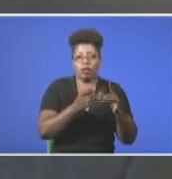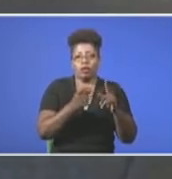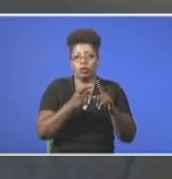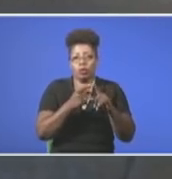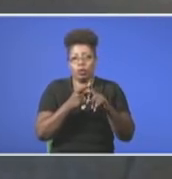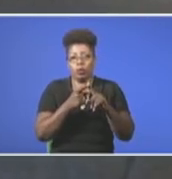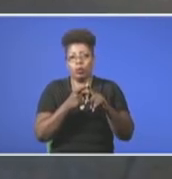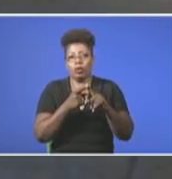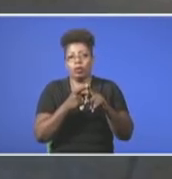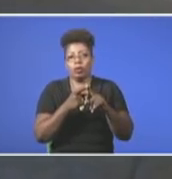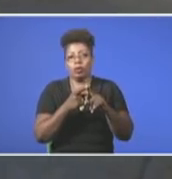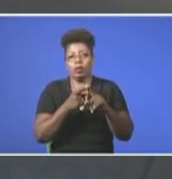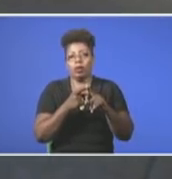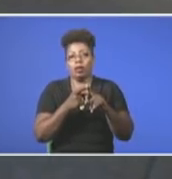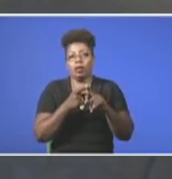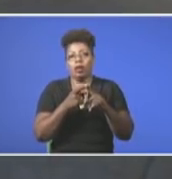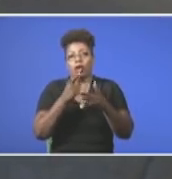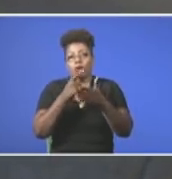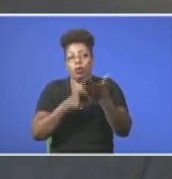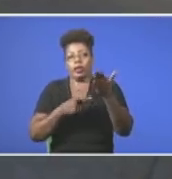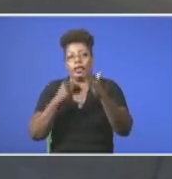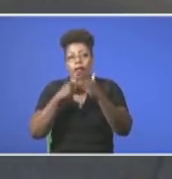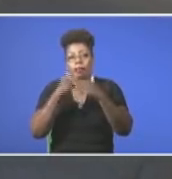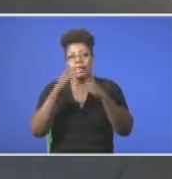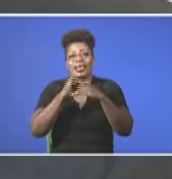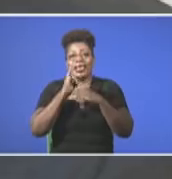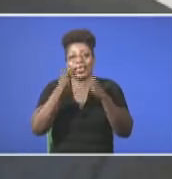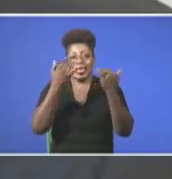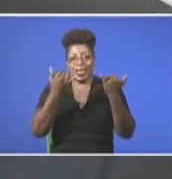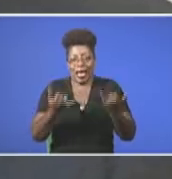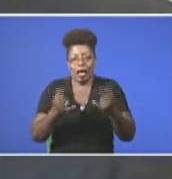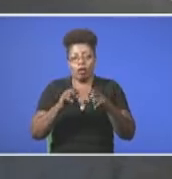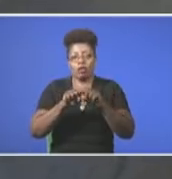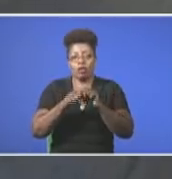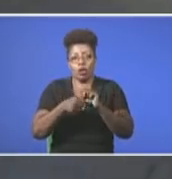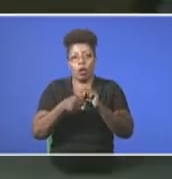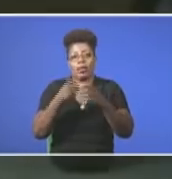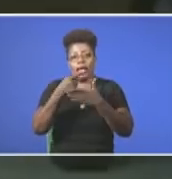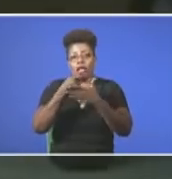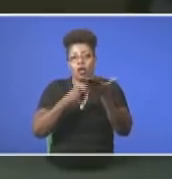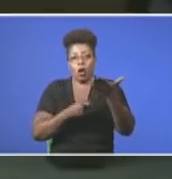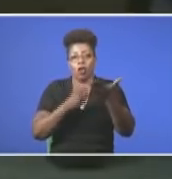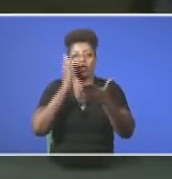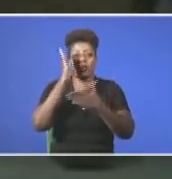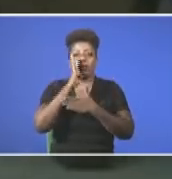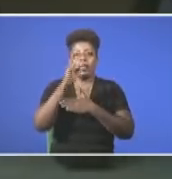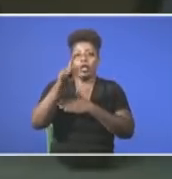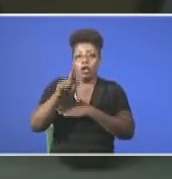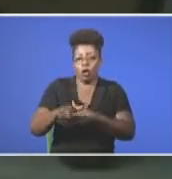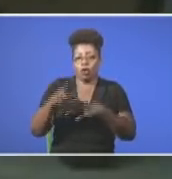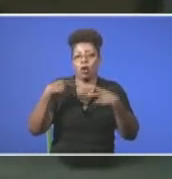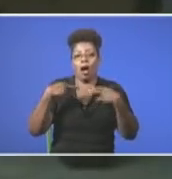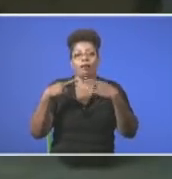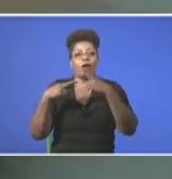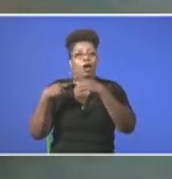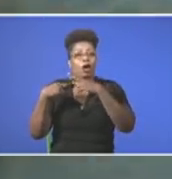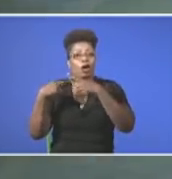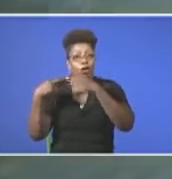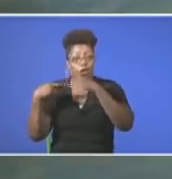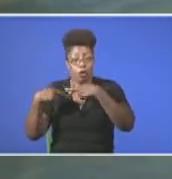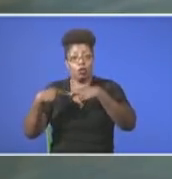existing building look. So that cost is very, very small. You already have the rooms, the glazing, everything is